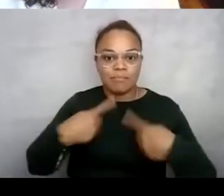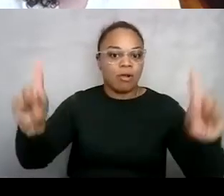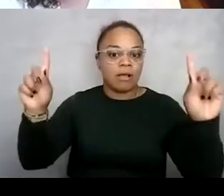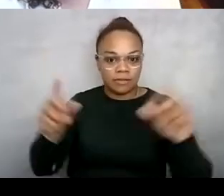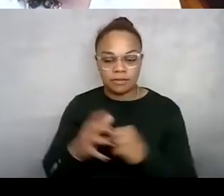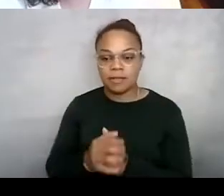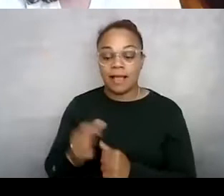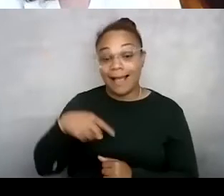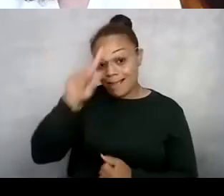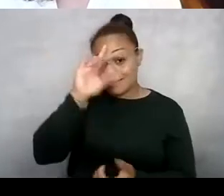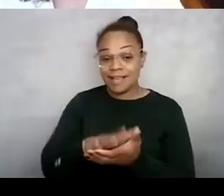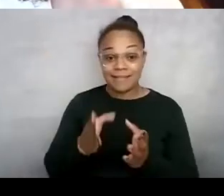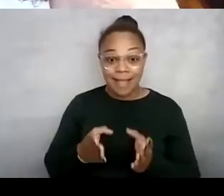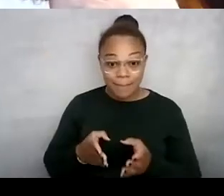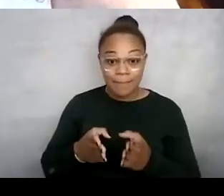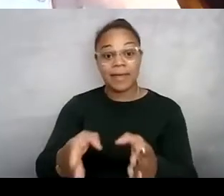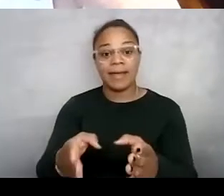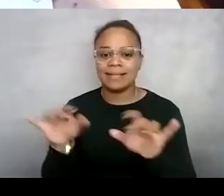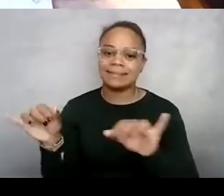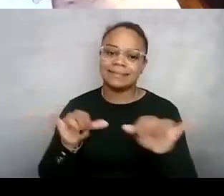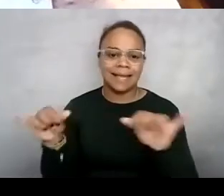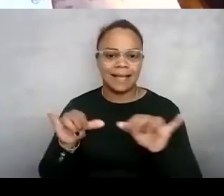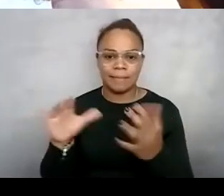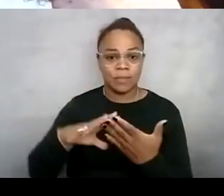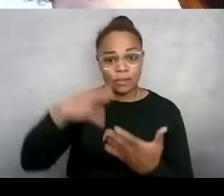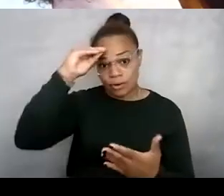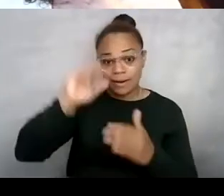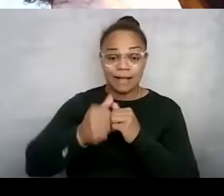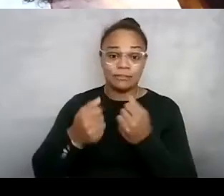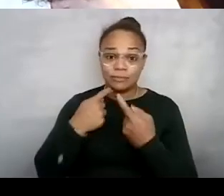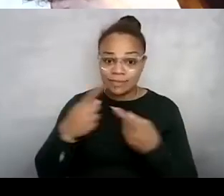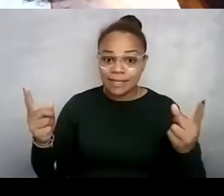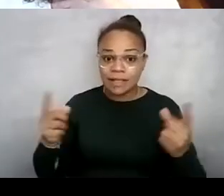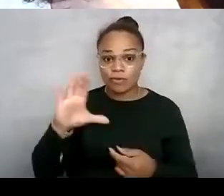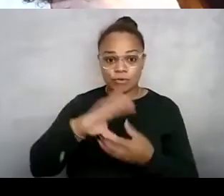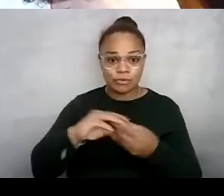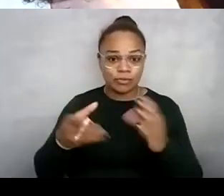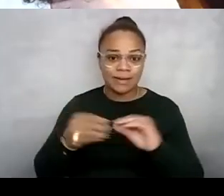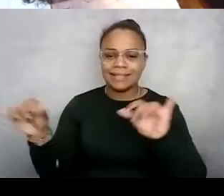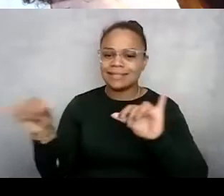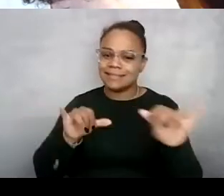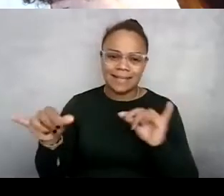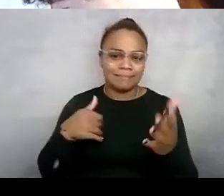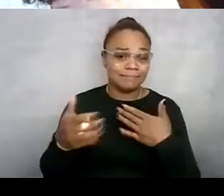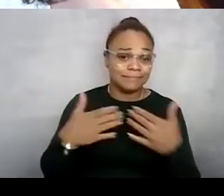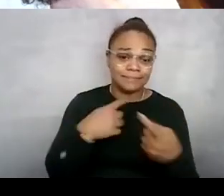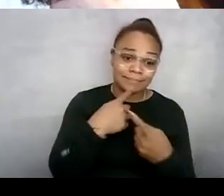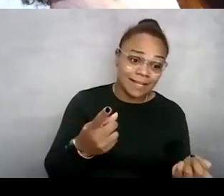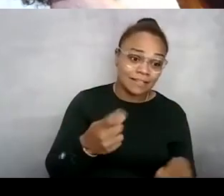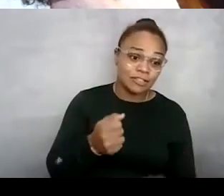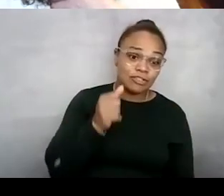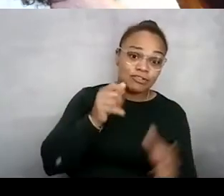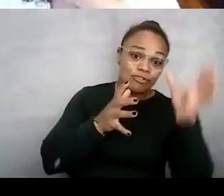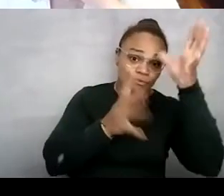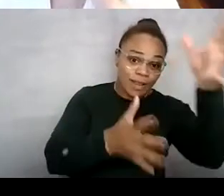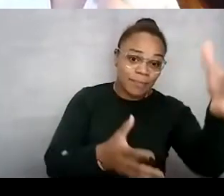the same. Learning how to tell your story will be the same, whether you're doing it to a grandparent or to a little kid or